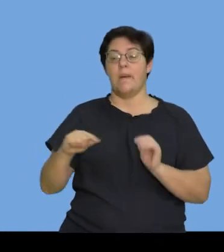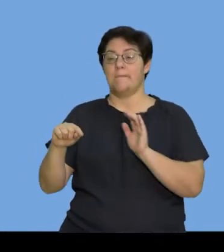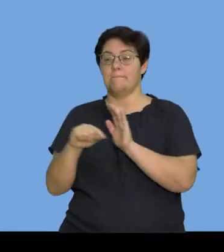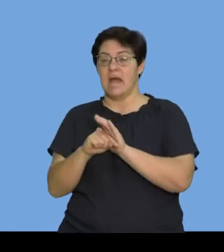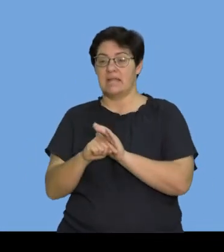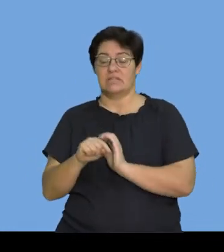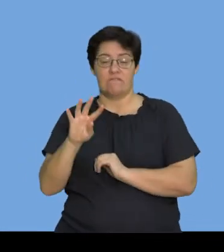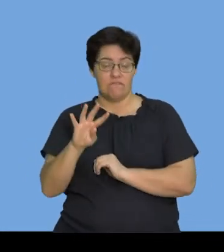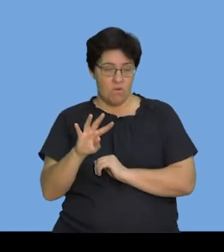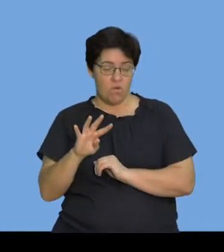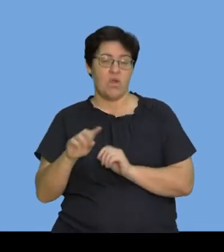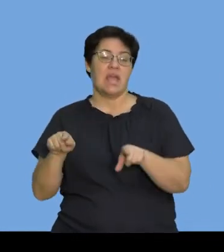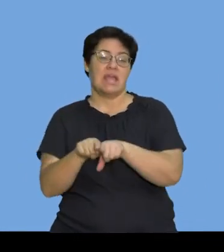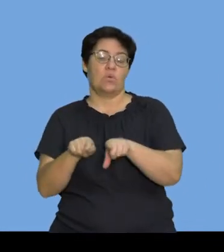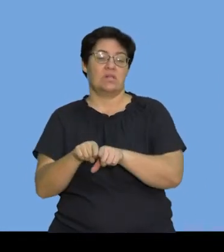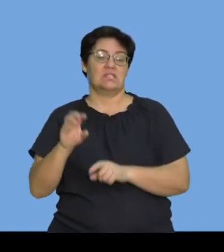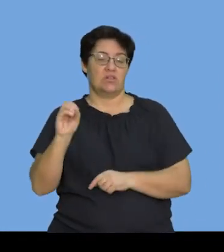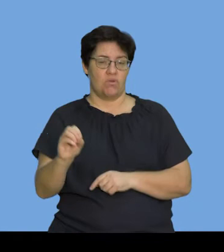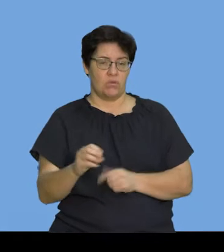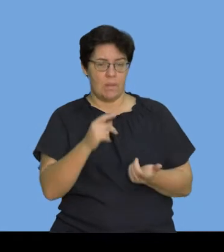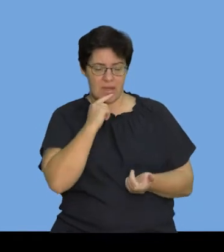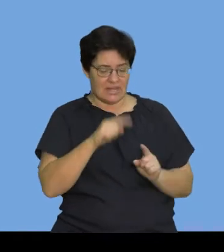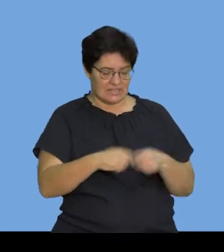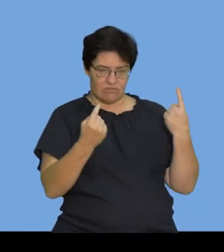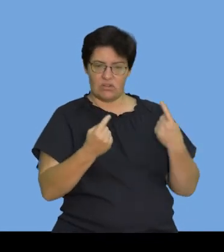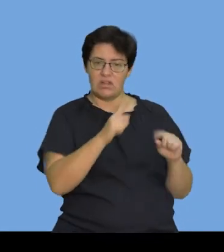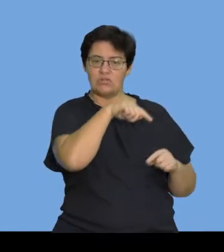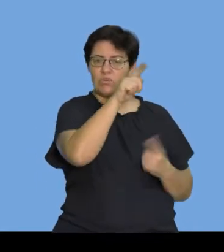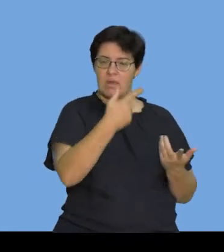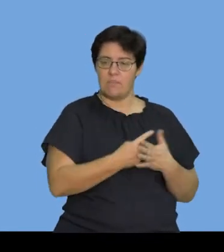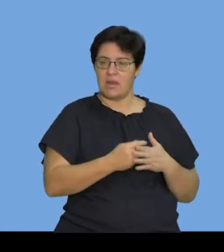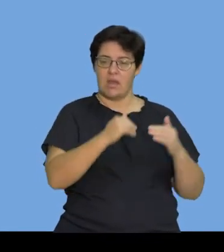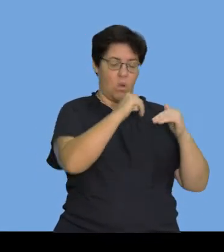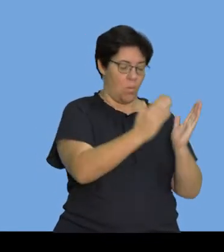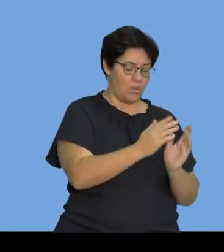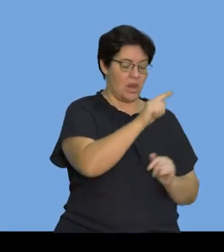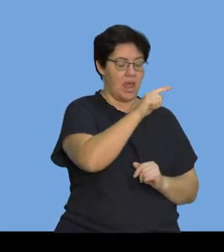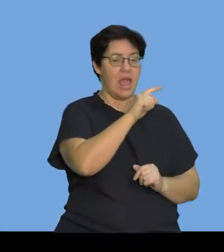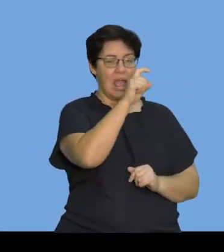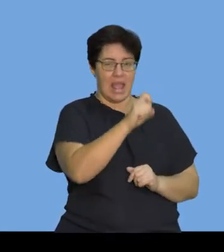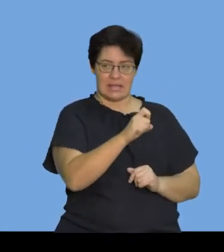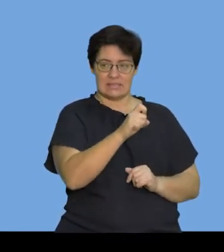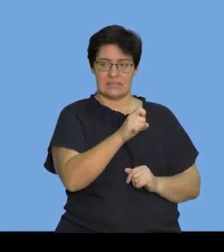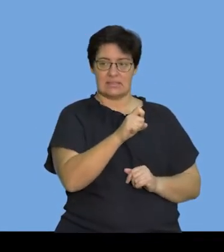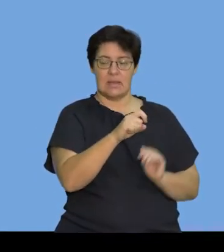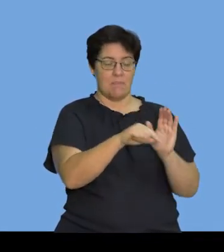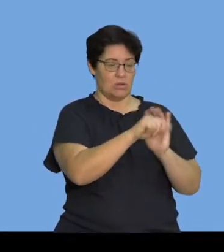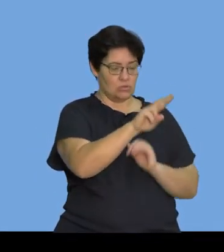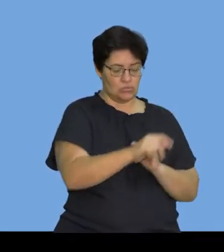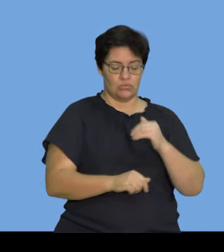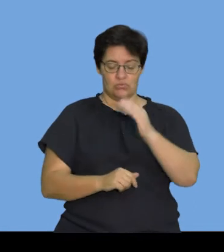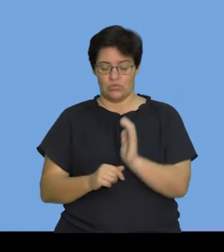equal to 0. Difference of 2 squares. Then I open 2 brackets. X minus 2, x plus